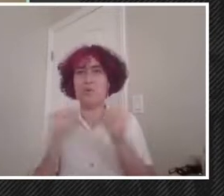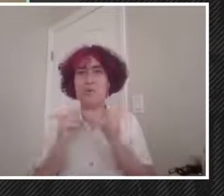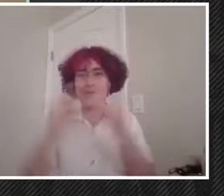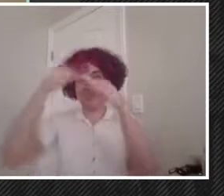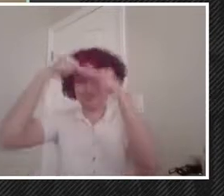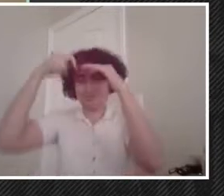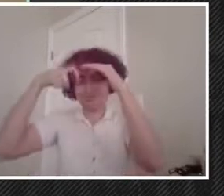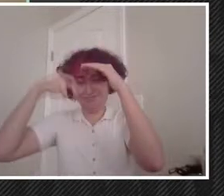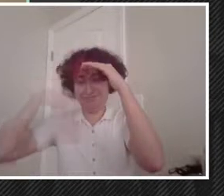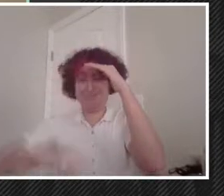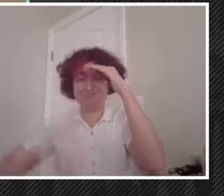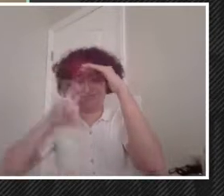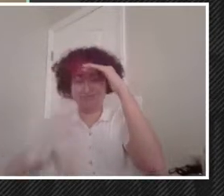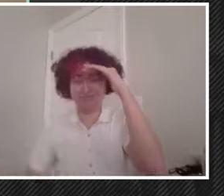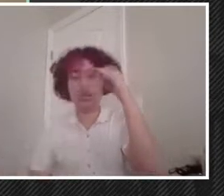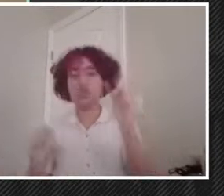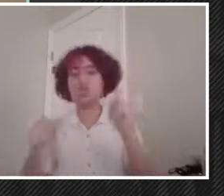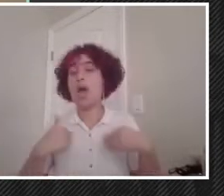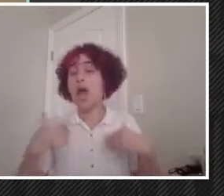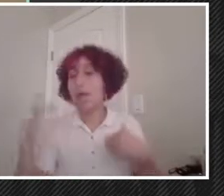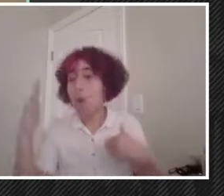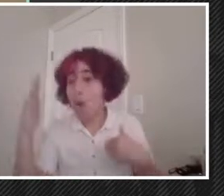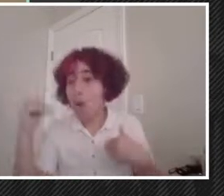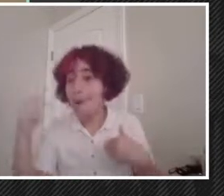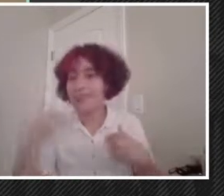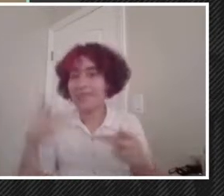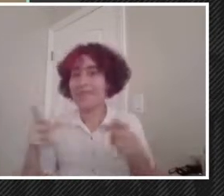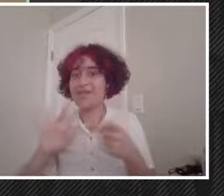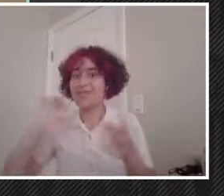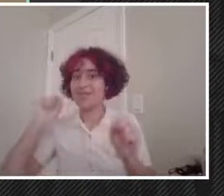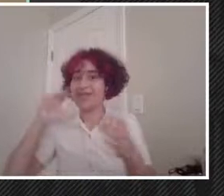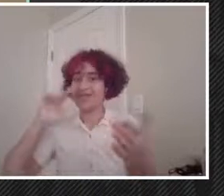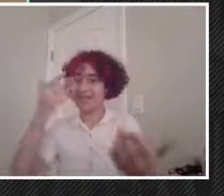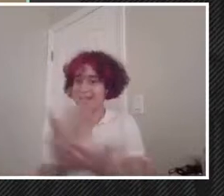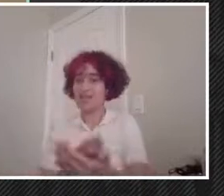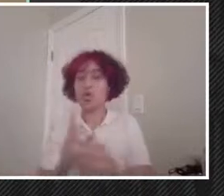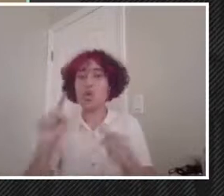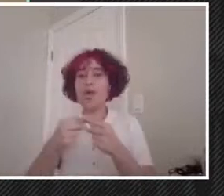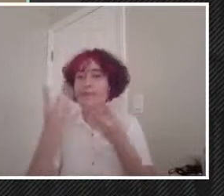So I'm hoping that that's a place that we can get to, because even when I'm thinking about young people,